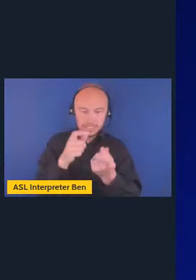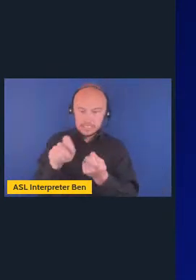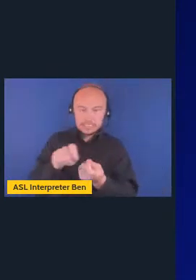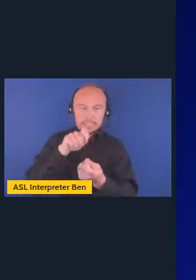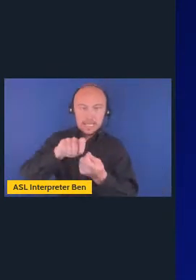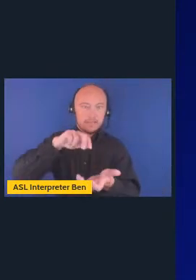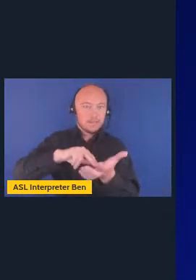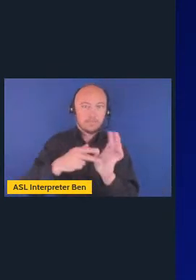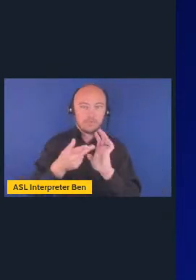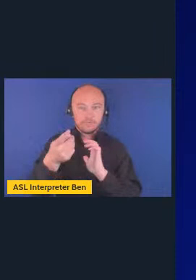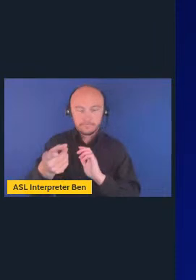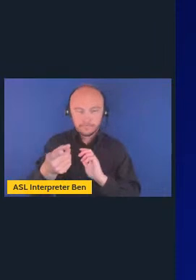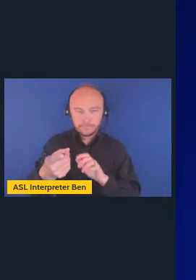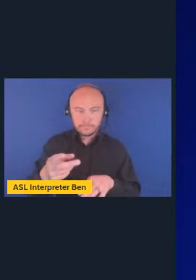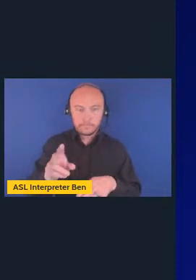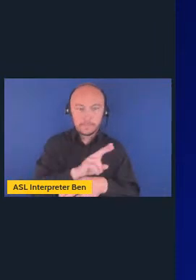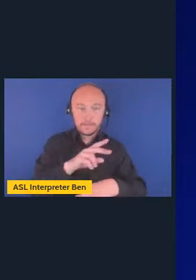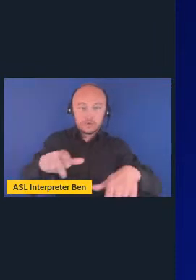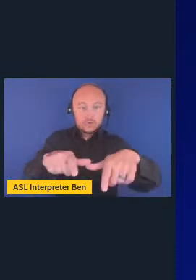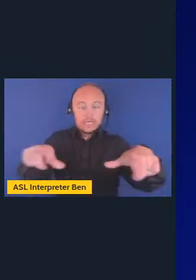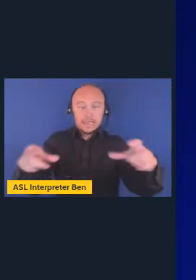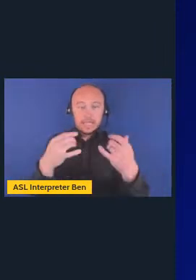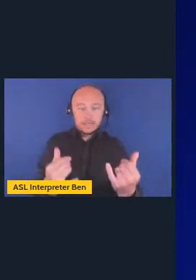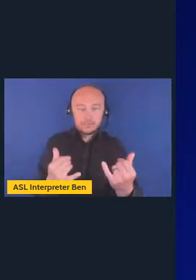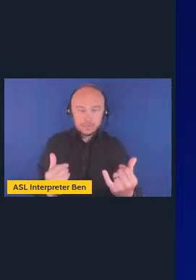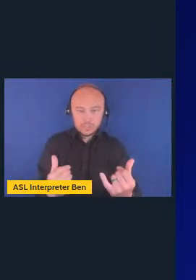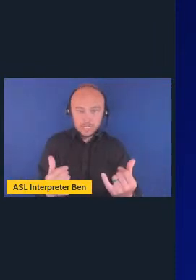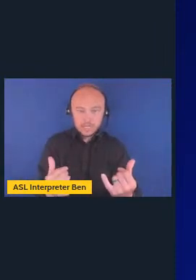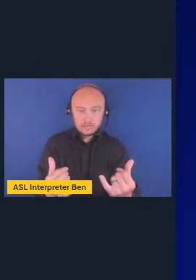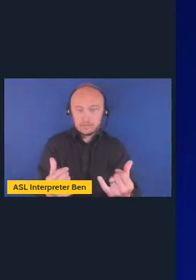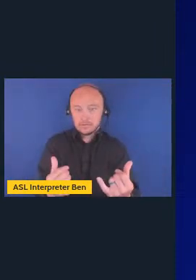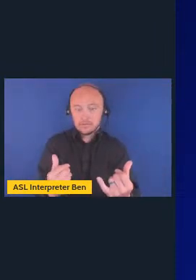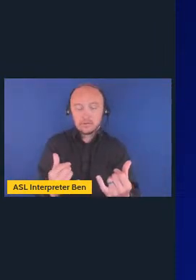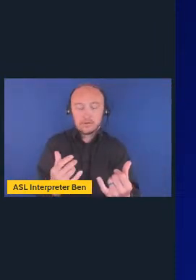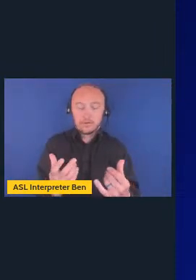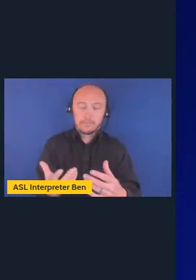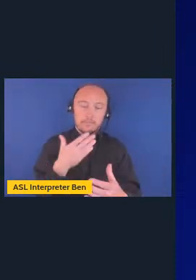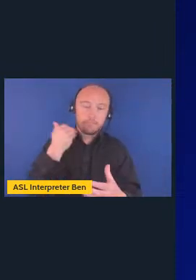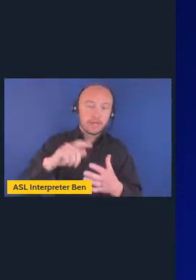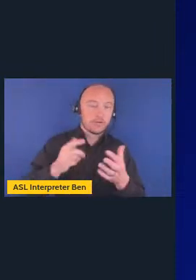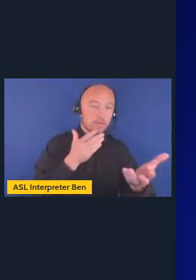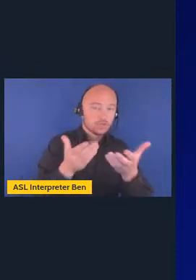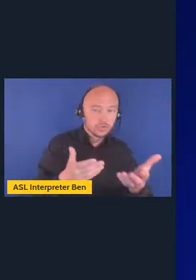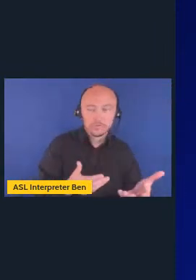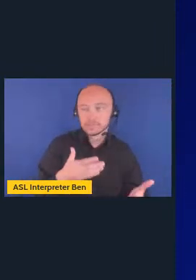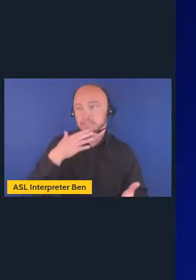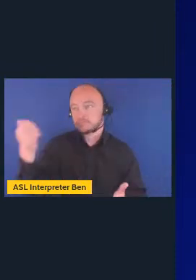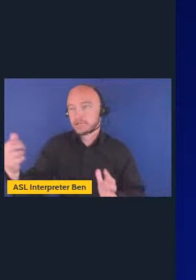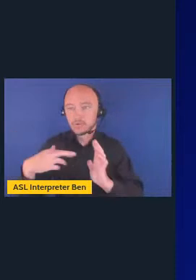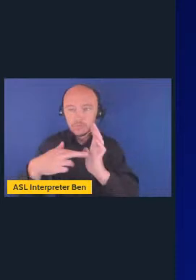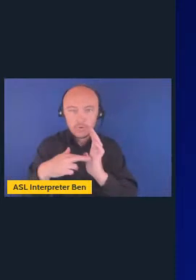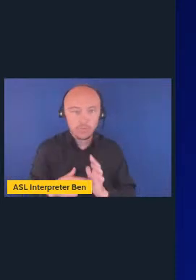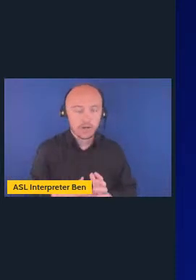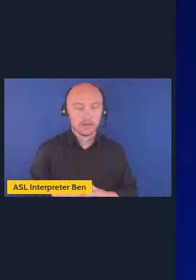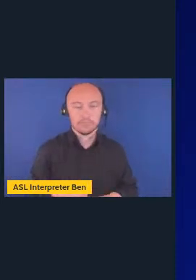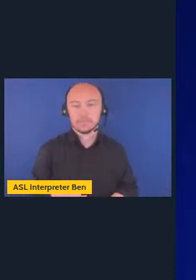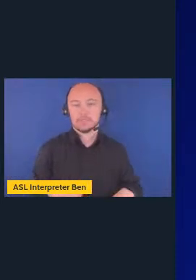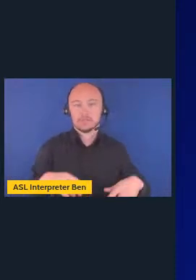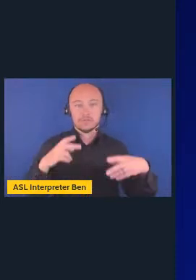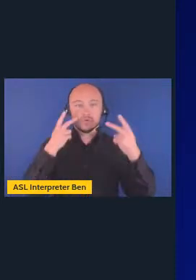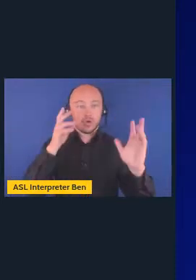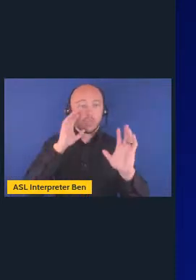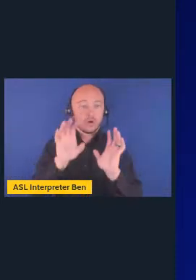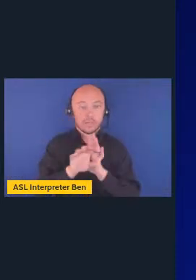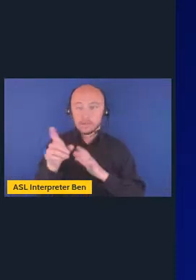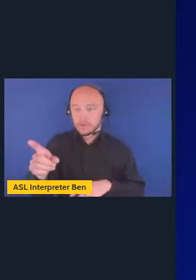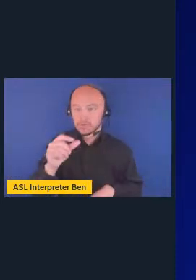intended. You're using a language now that will outlive any services or business requirements. You could also look at this diagram with